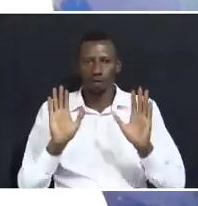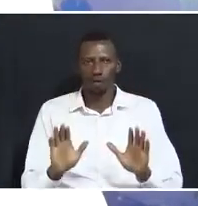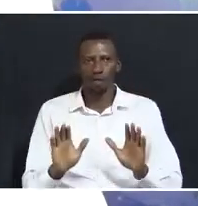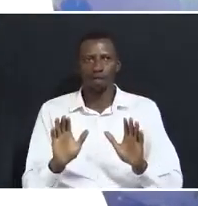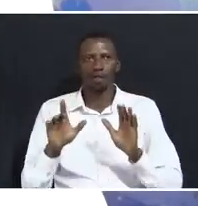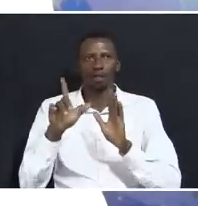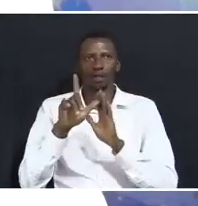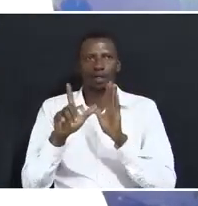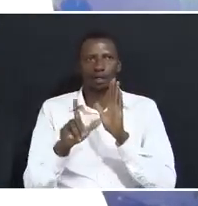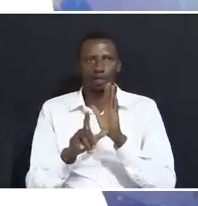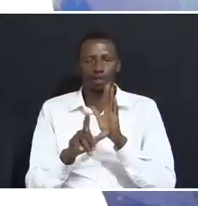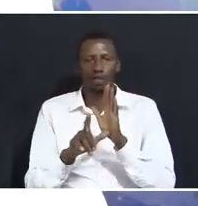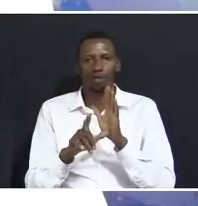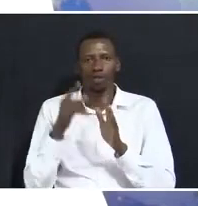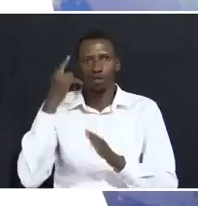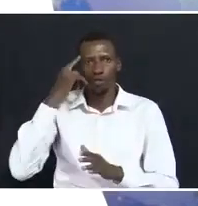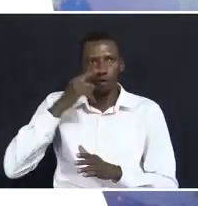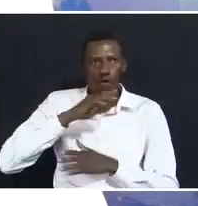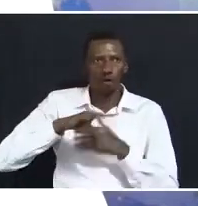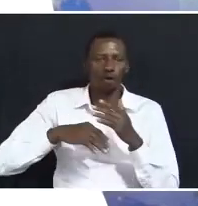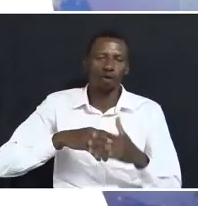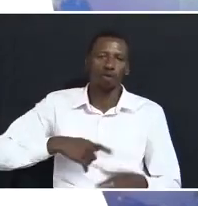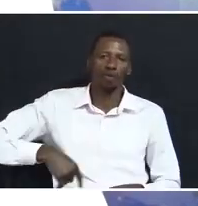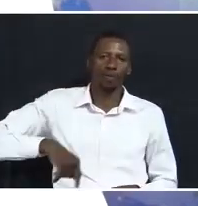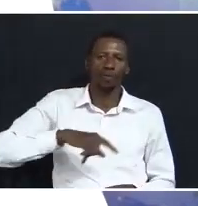wonderful lessons for all of us.